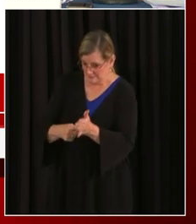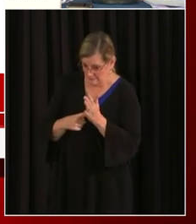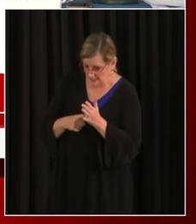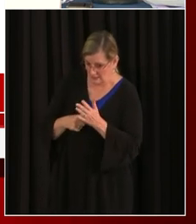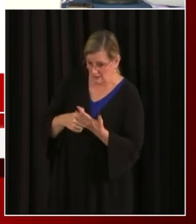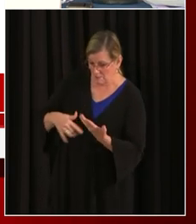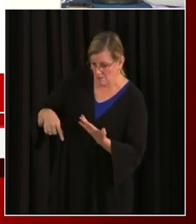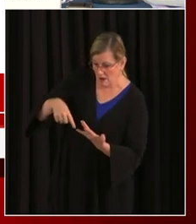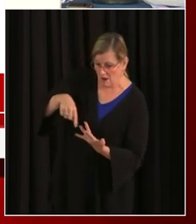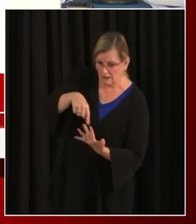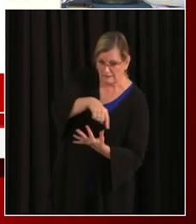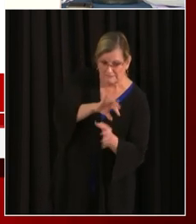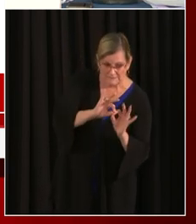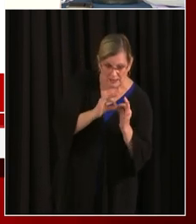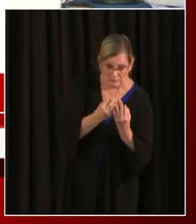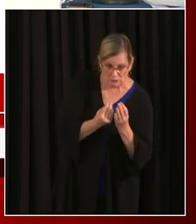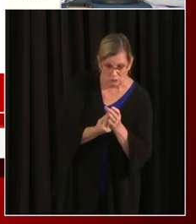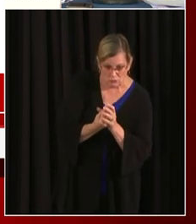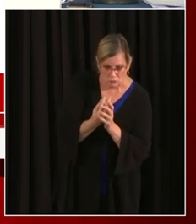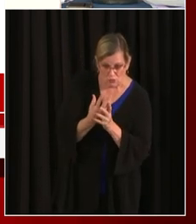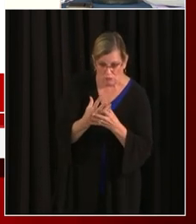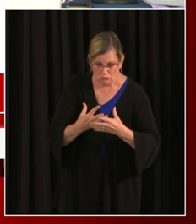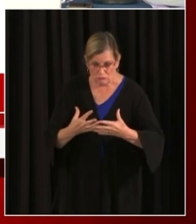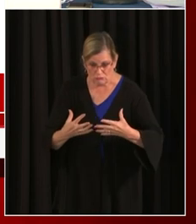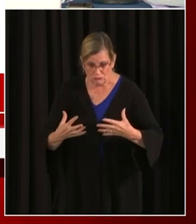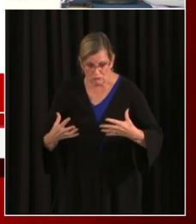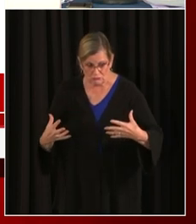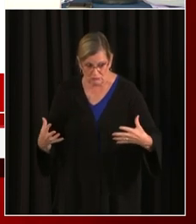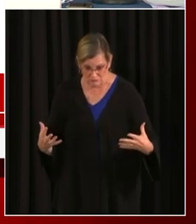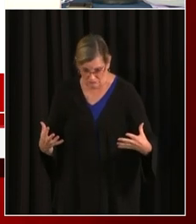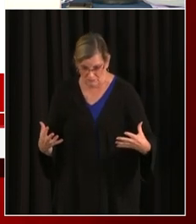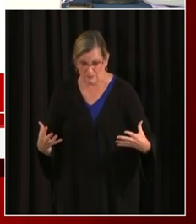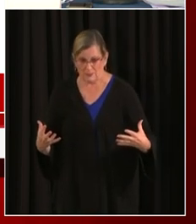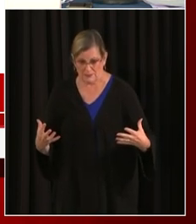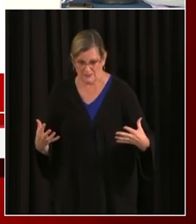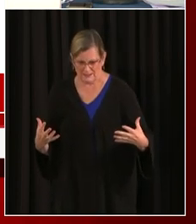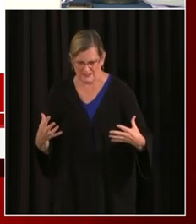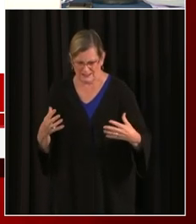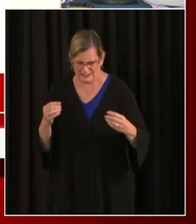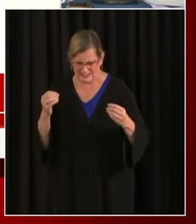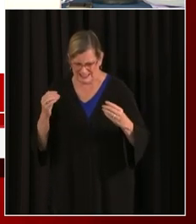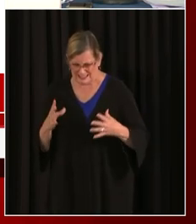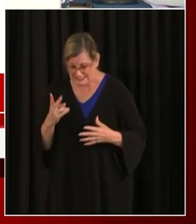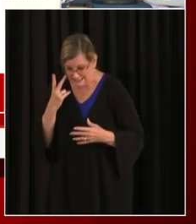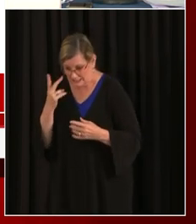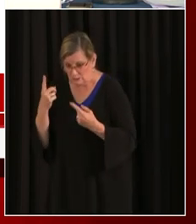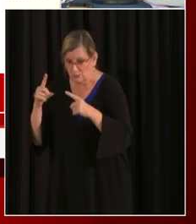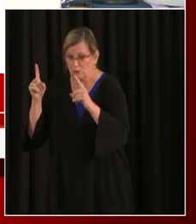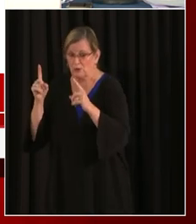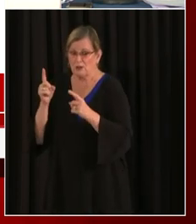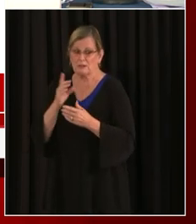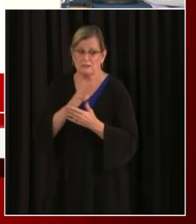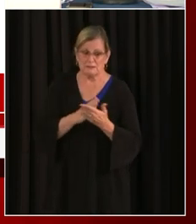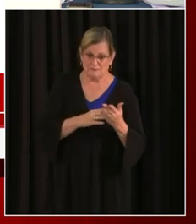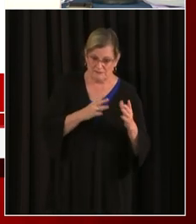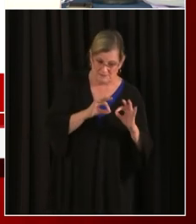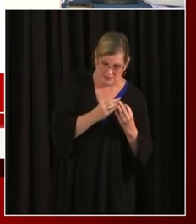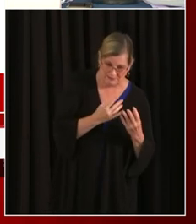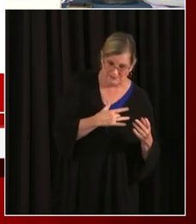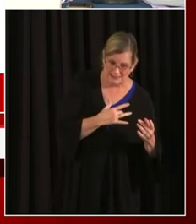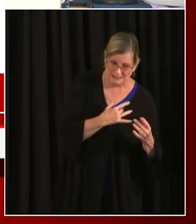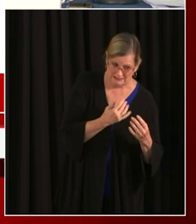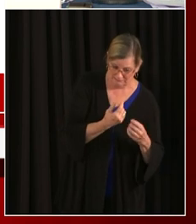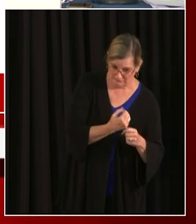once you start. So as families see this working and as teachers see this working and as they begin to feel safe, demand does grow.